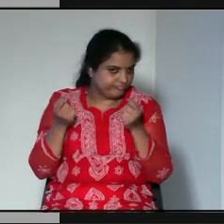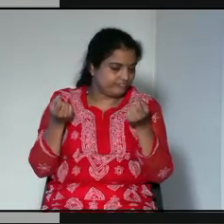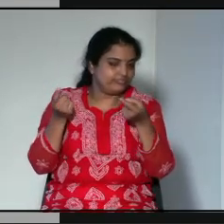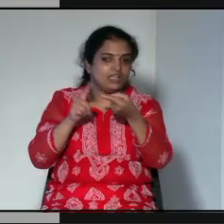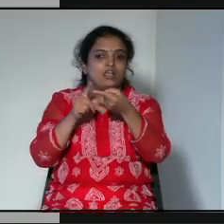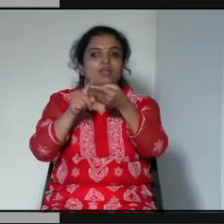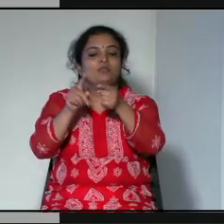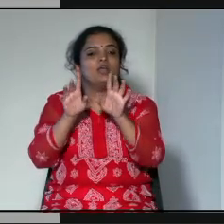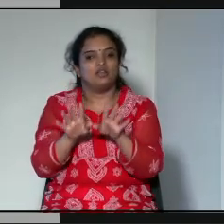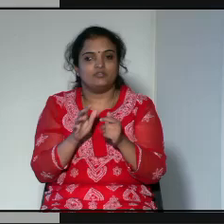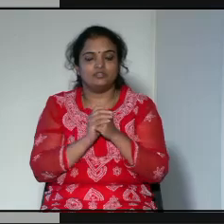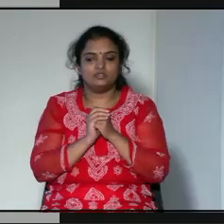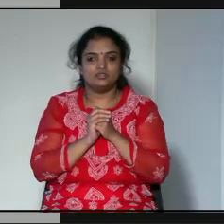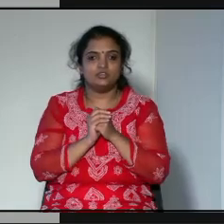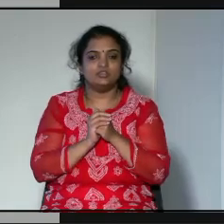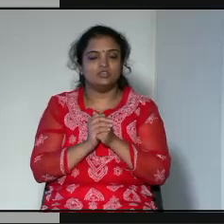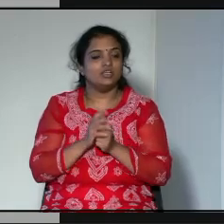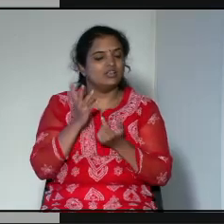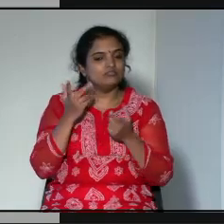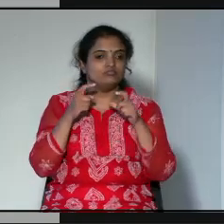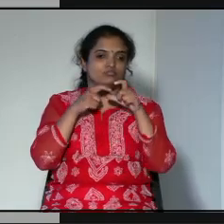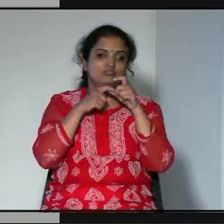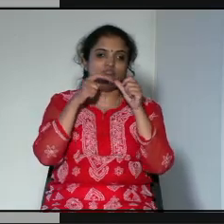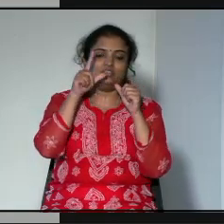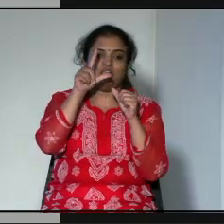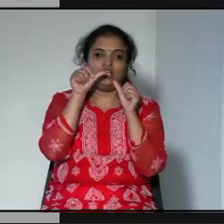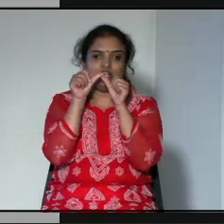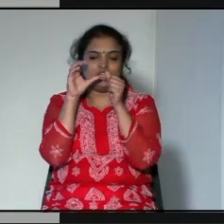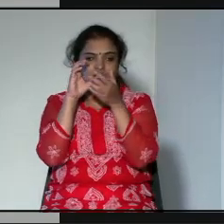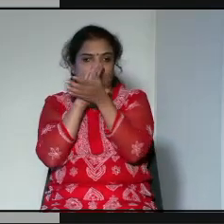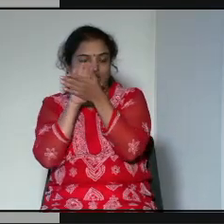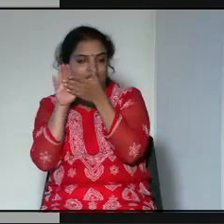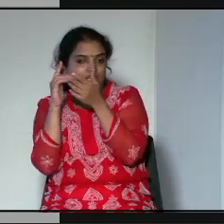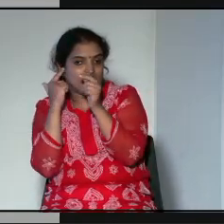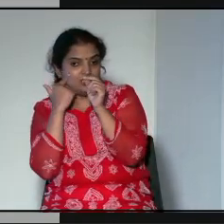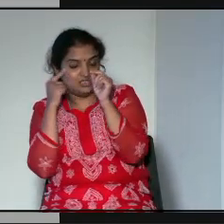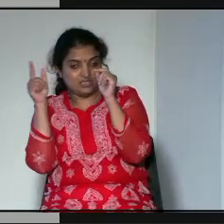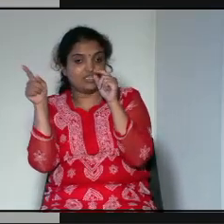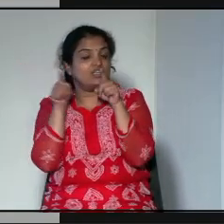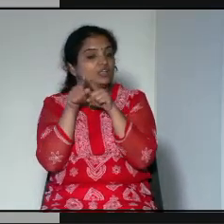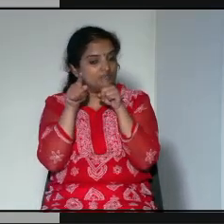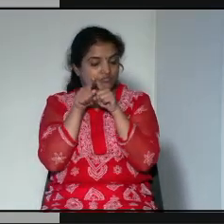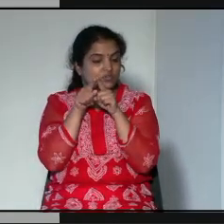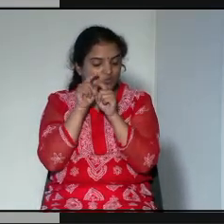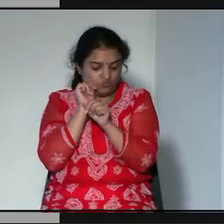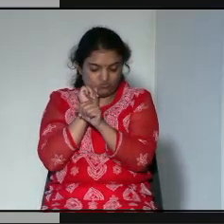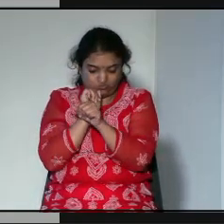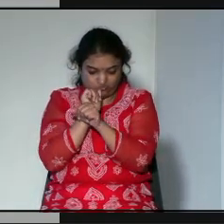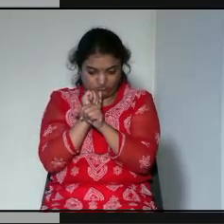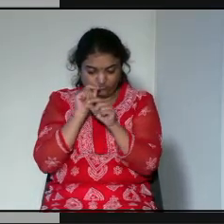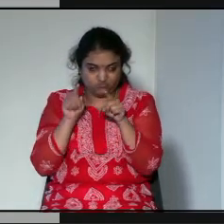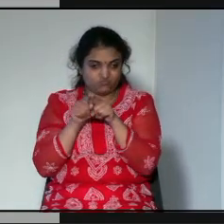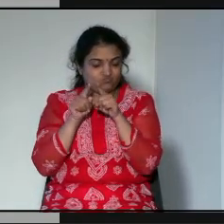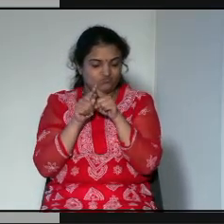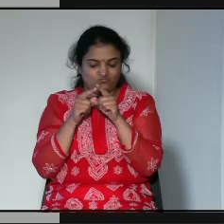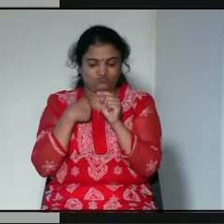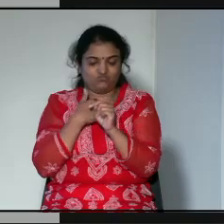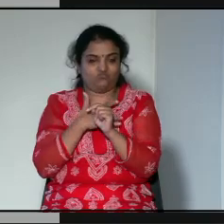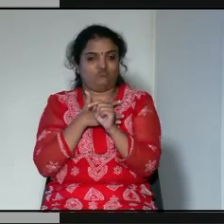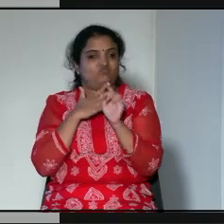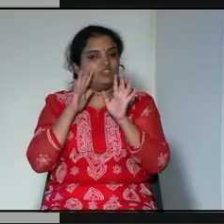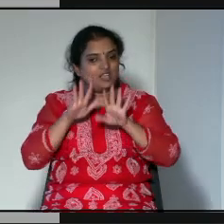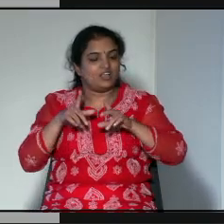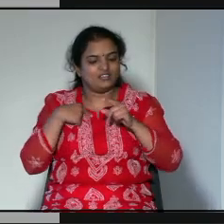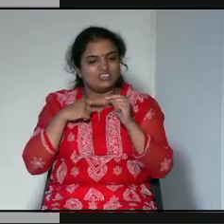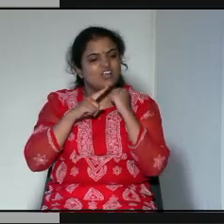at Elachi, and her recurring fears of losing Nirmal Gupta. And this is very poignant because in the